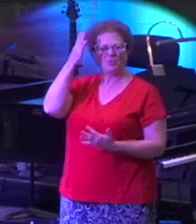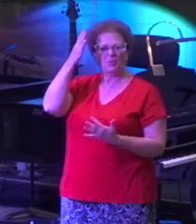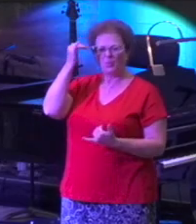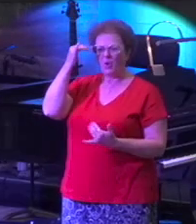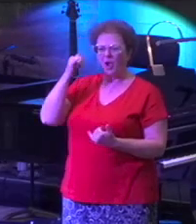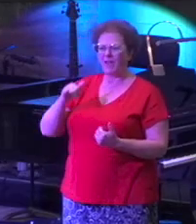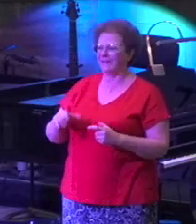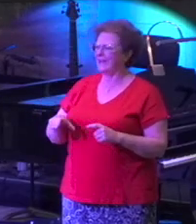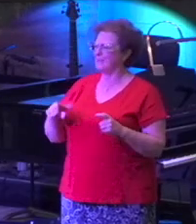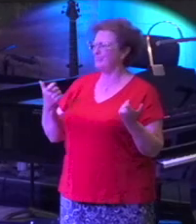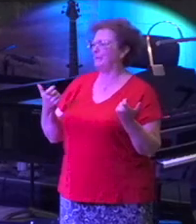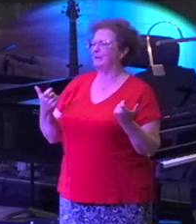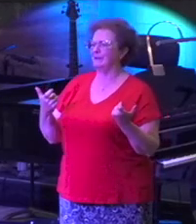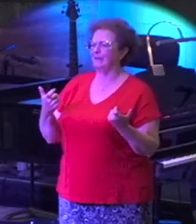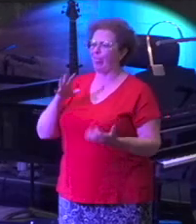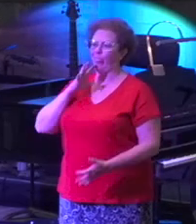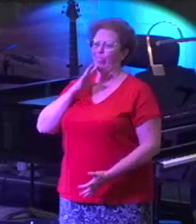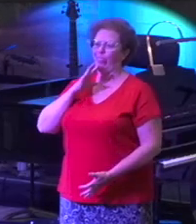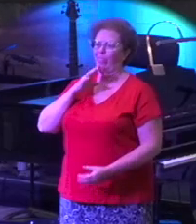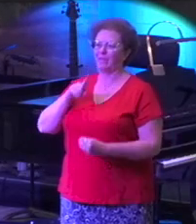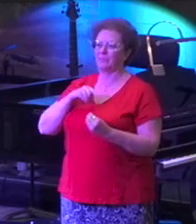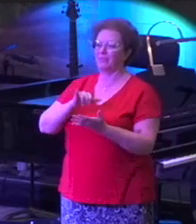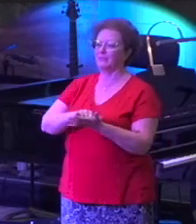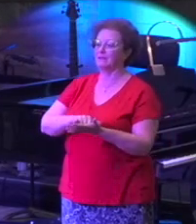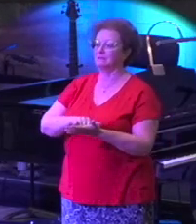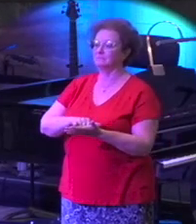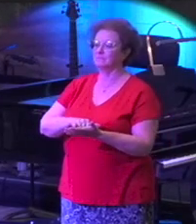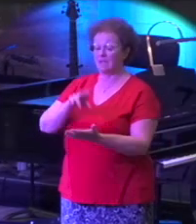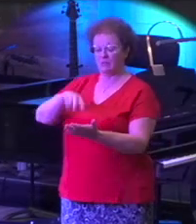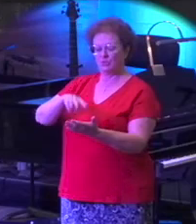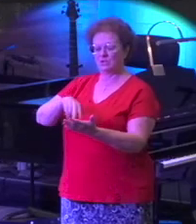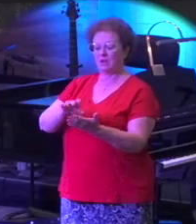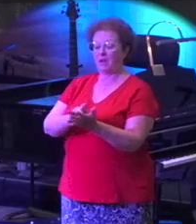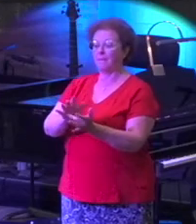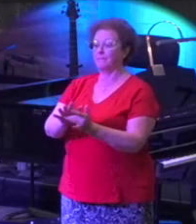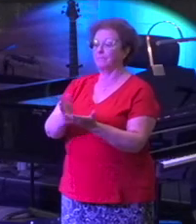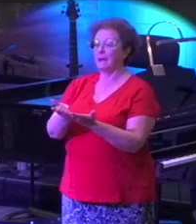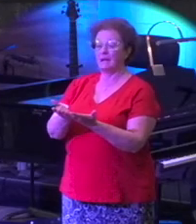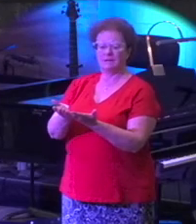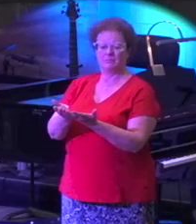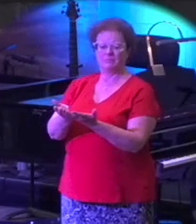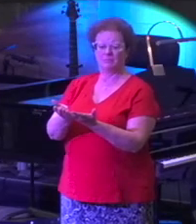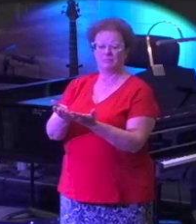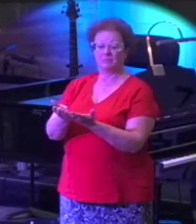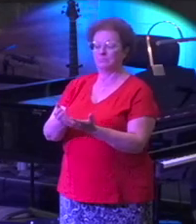such a big deal about this? Well, as I read the Bible, I notice something about